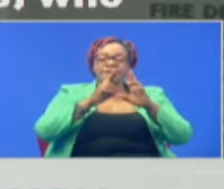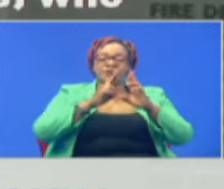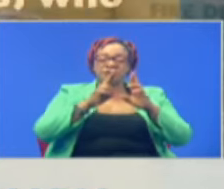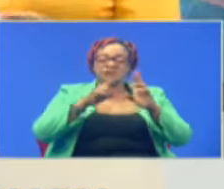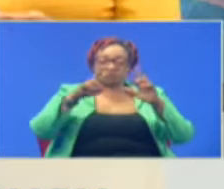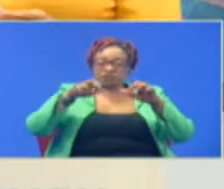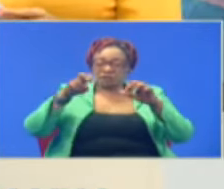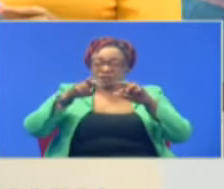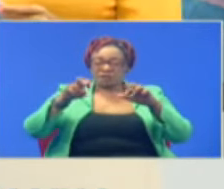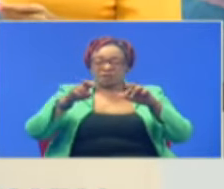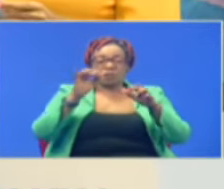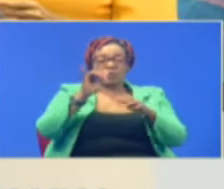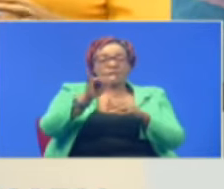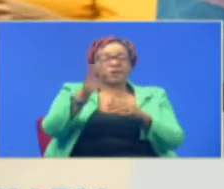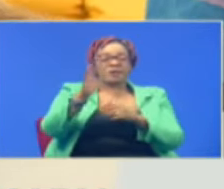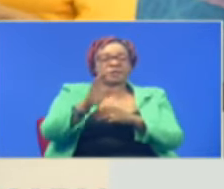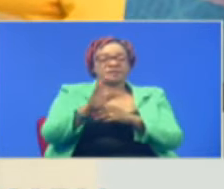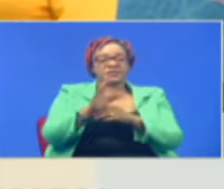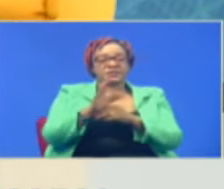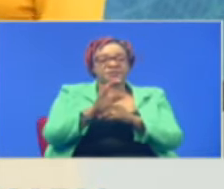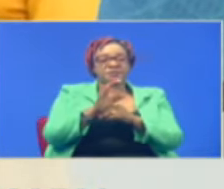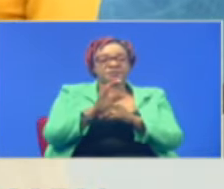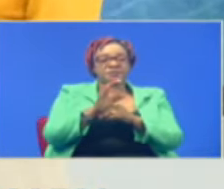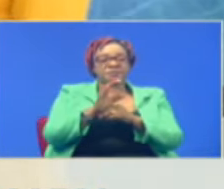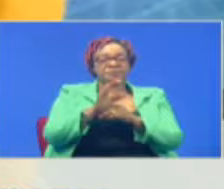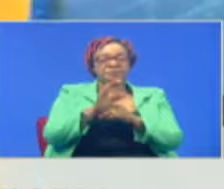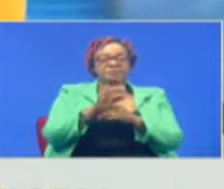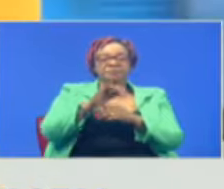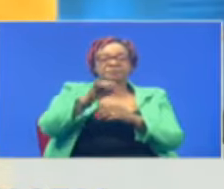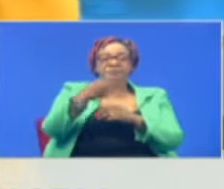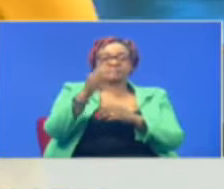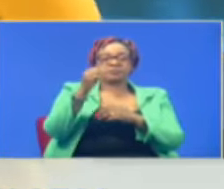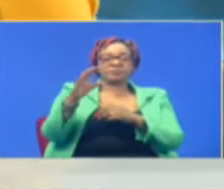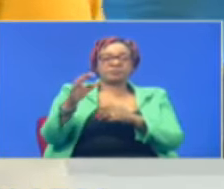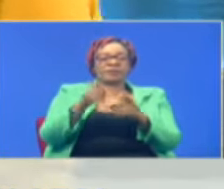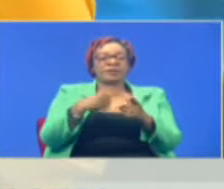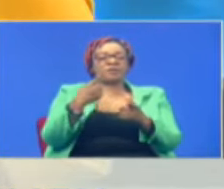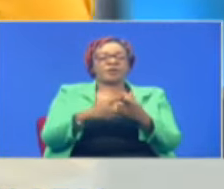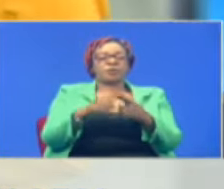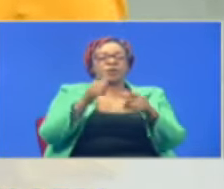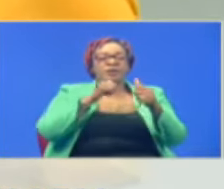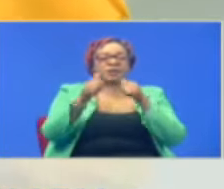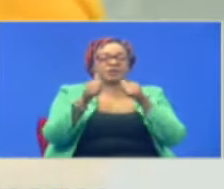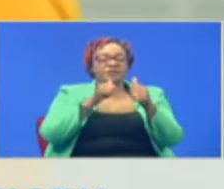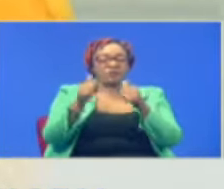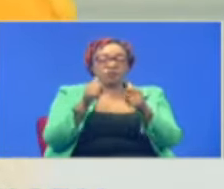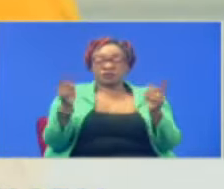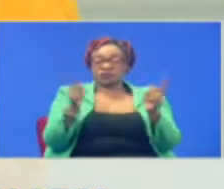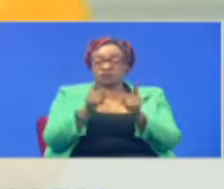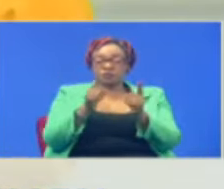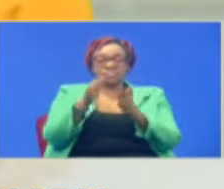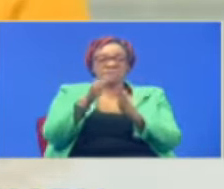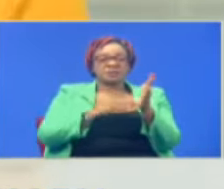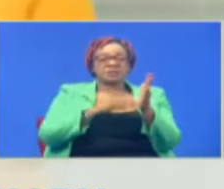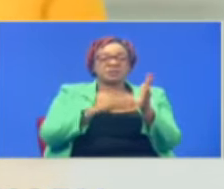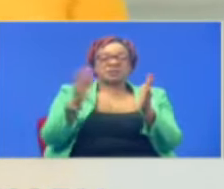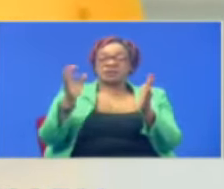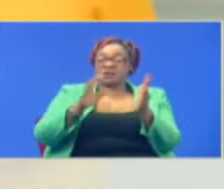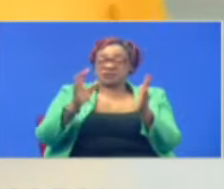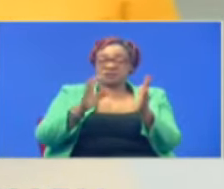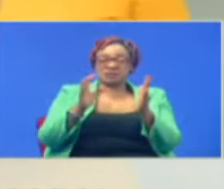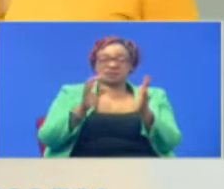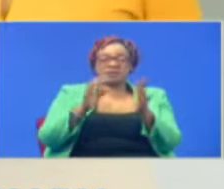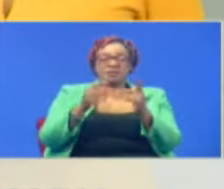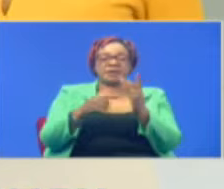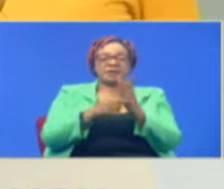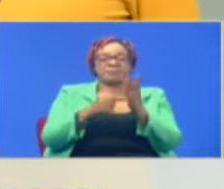the candidate. The JSC panel will then interview the shortlisted candidates, and the name